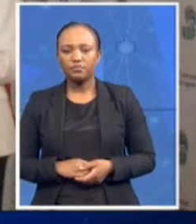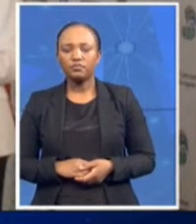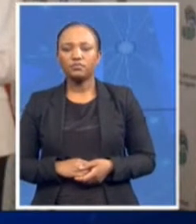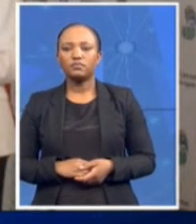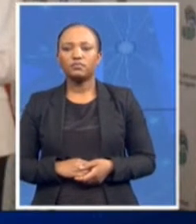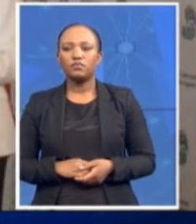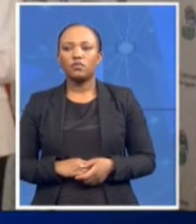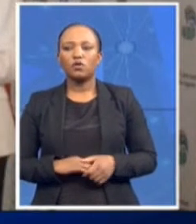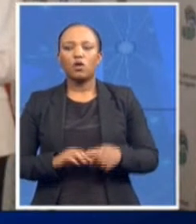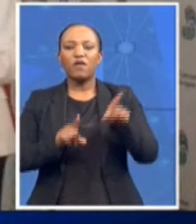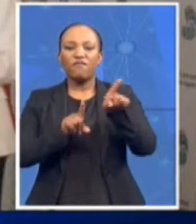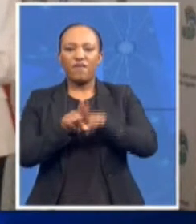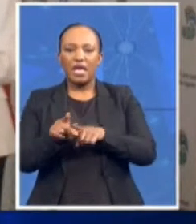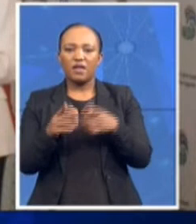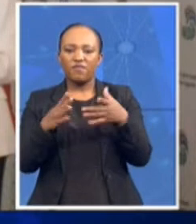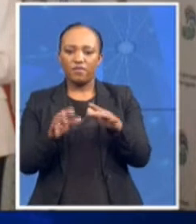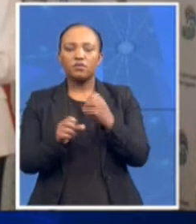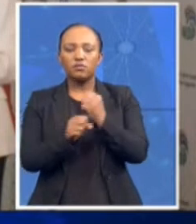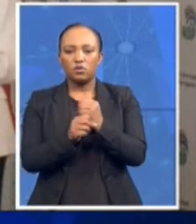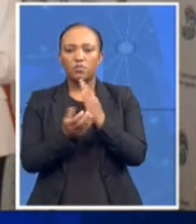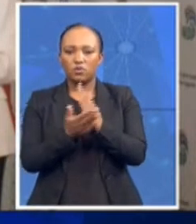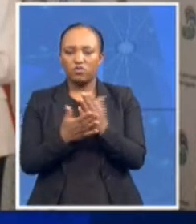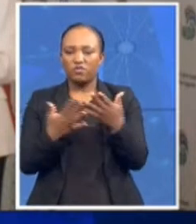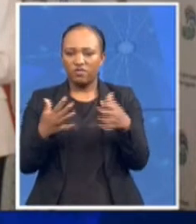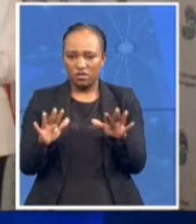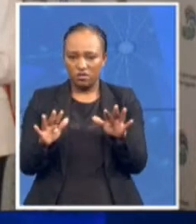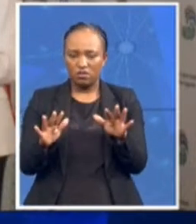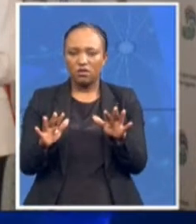carried out, conflict of